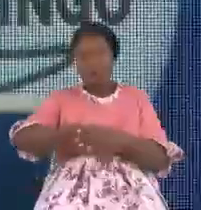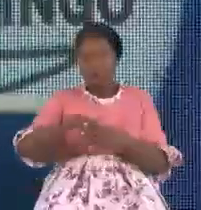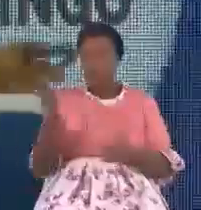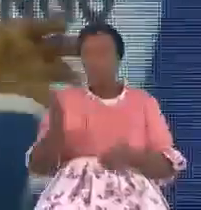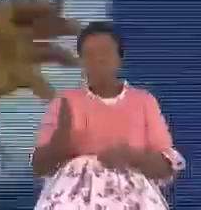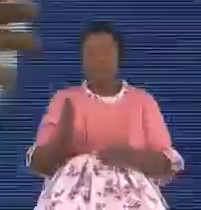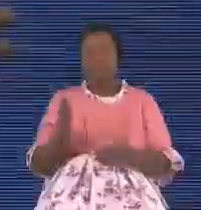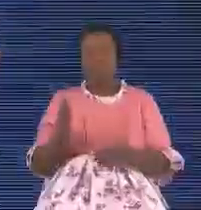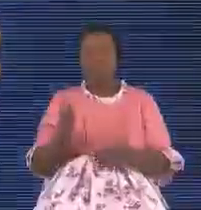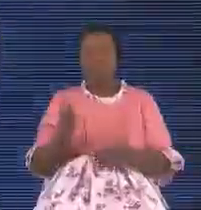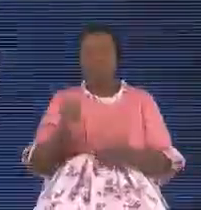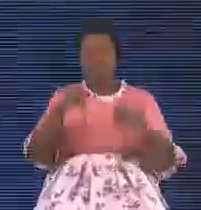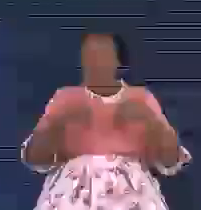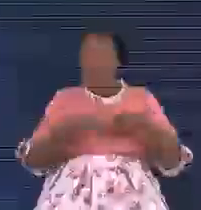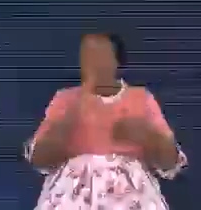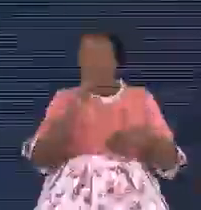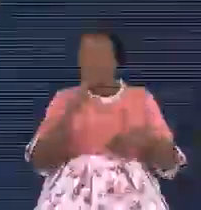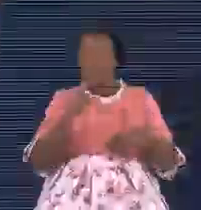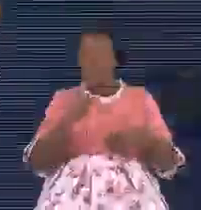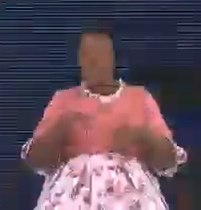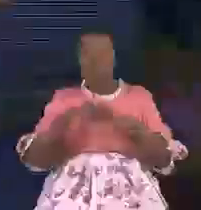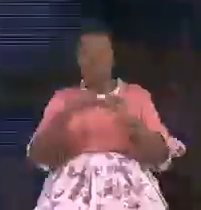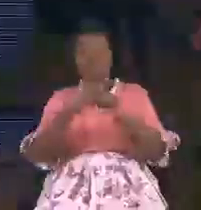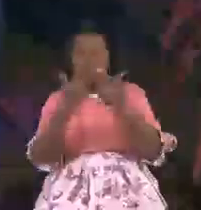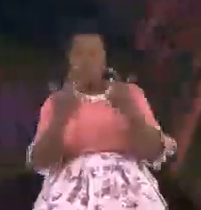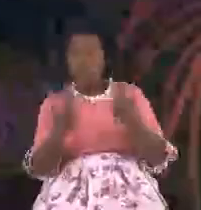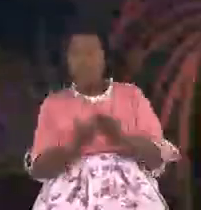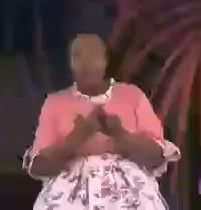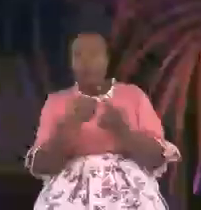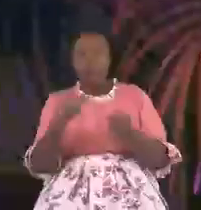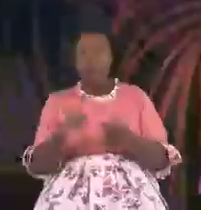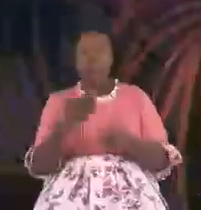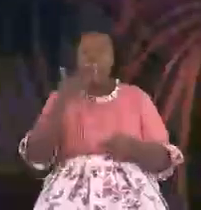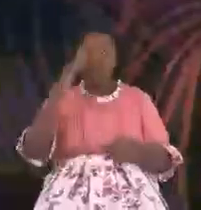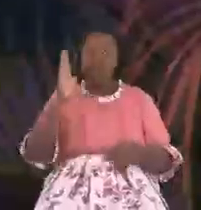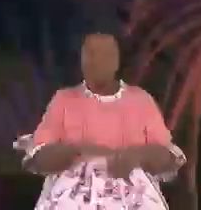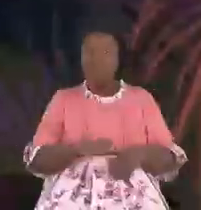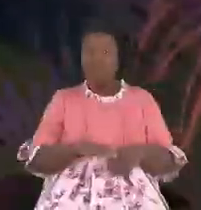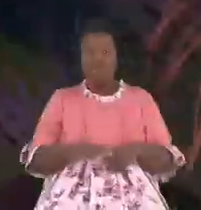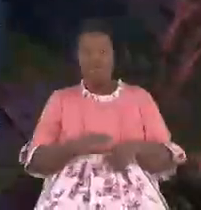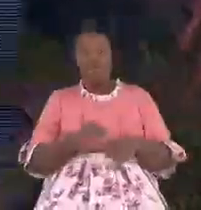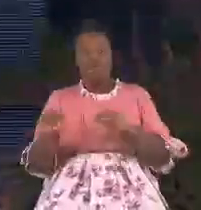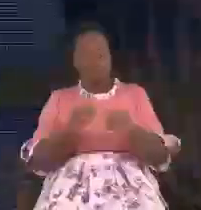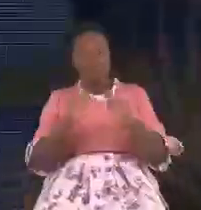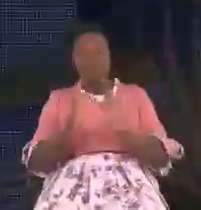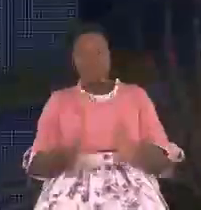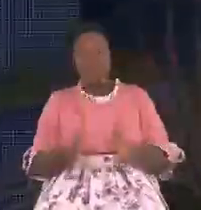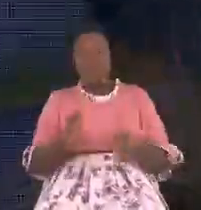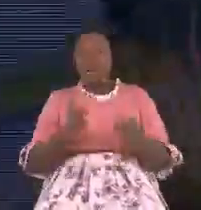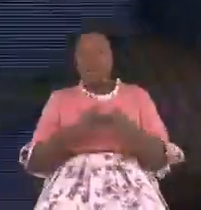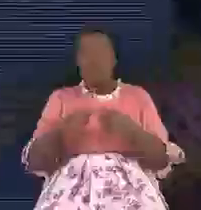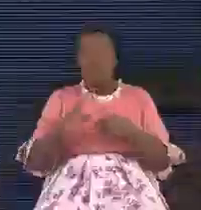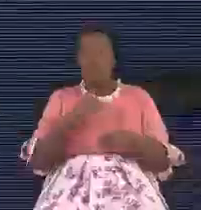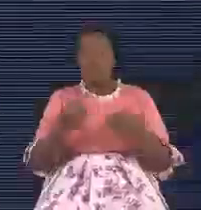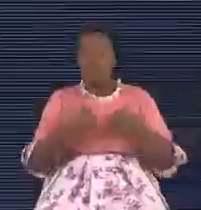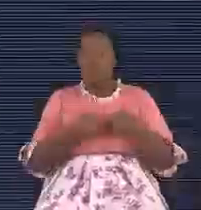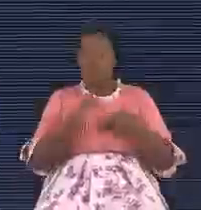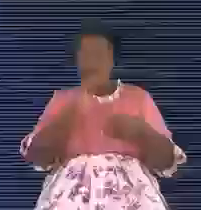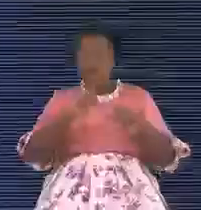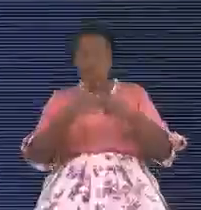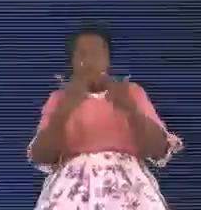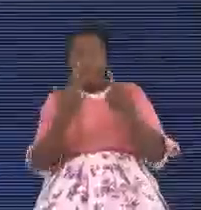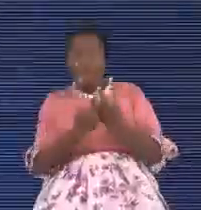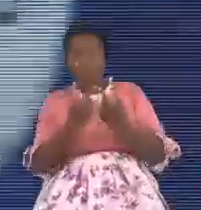you have been in the gang of evil doers in the gang of peculiar sinners in the